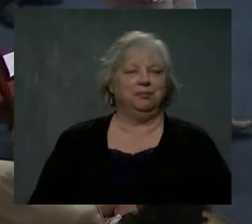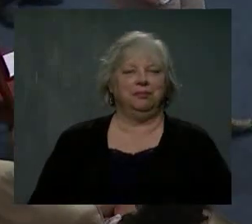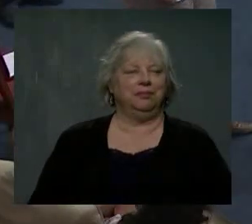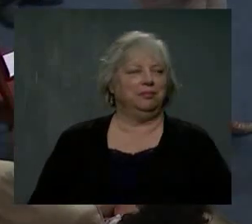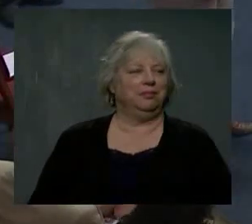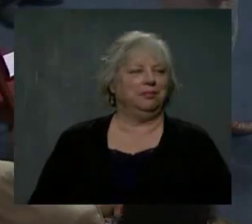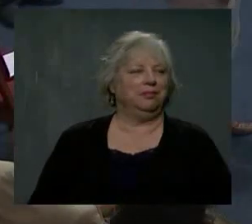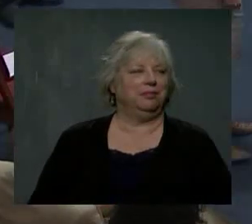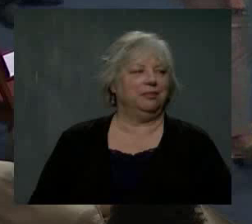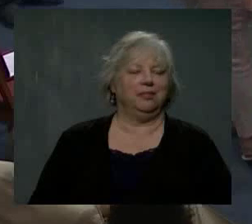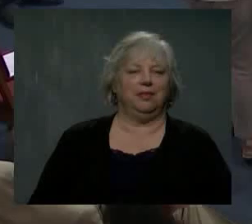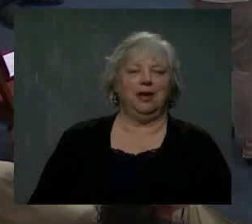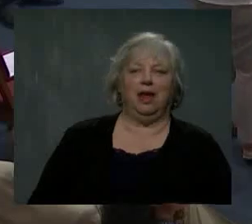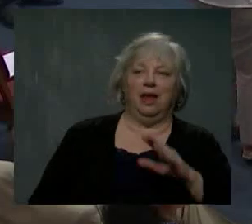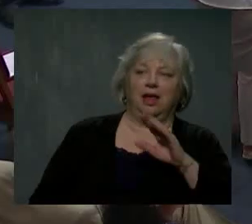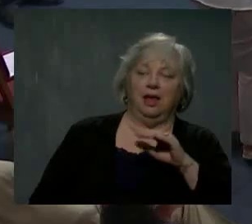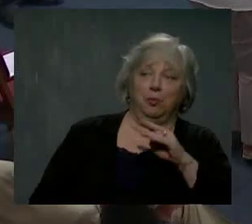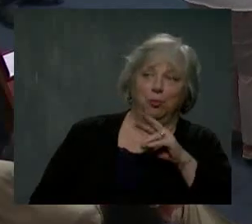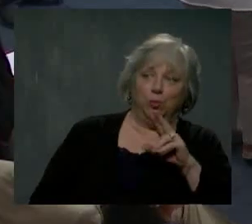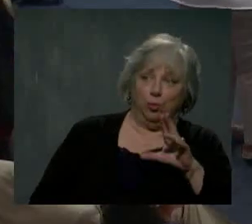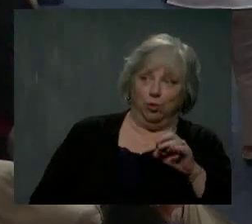And Bruce, do you want to come down?